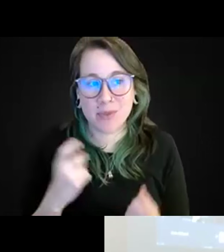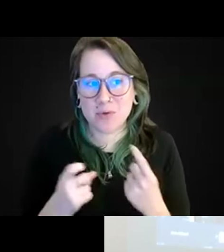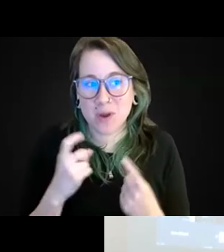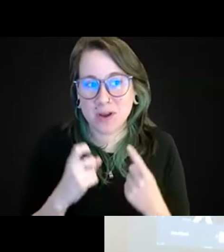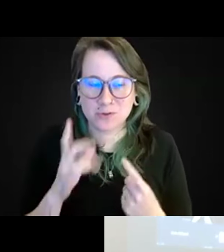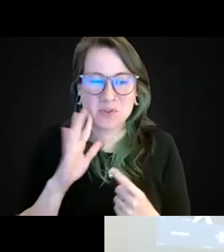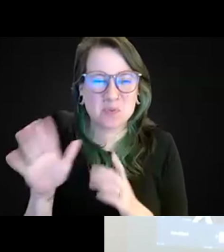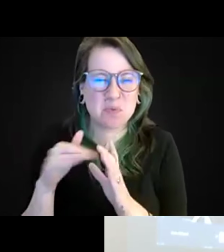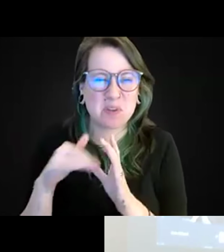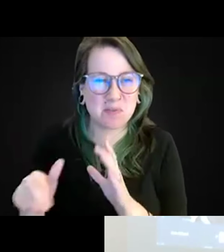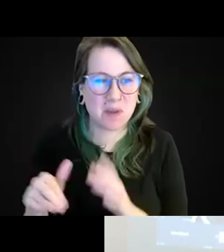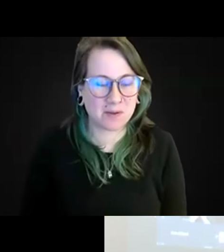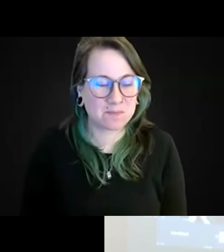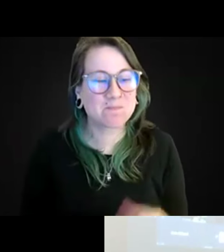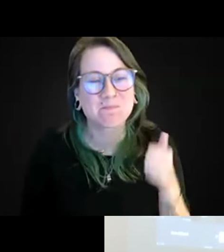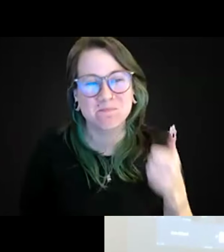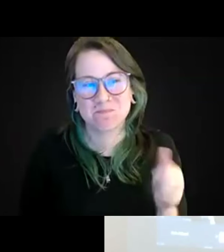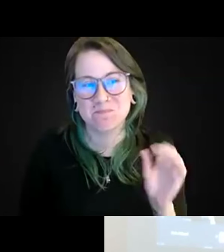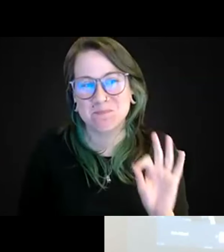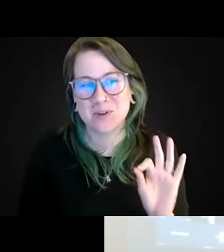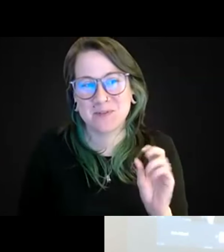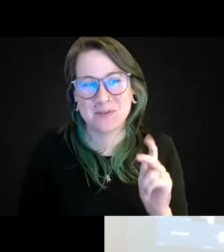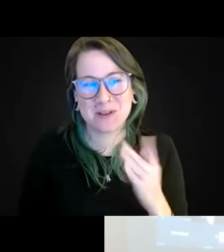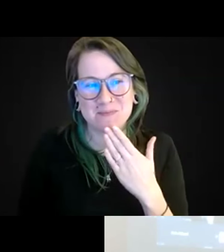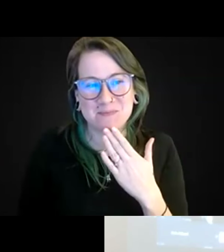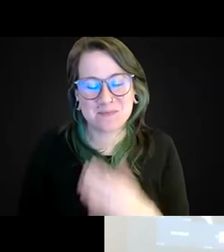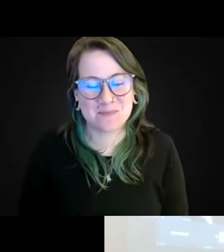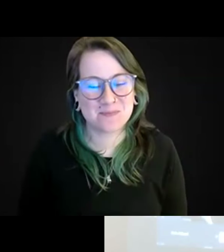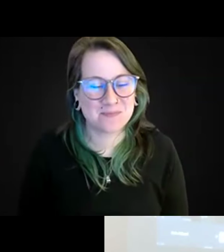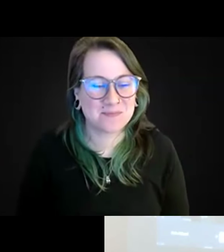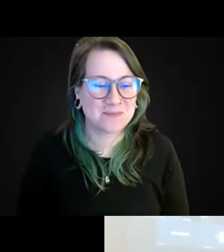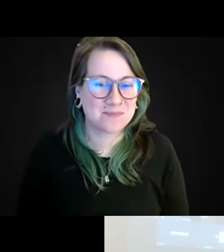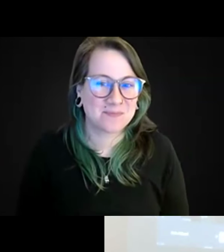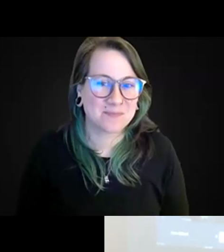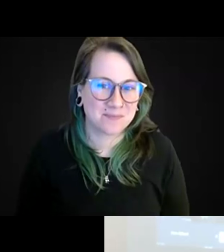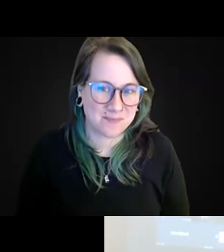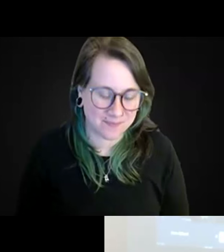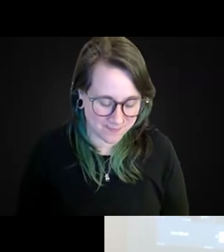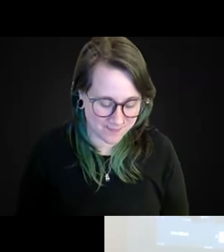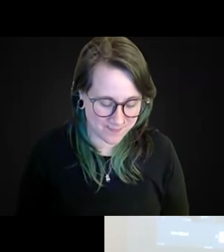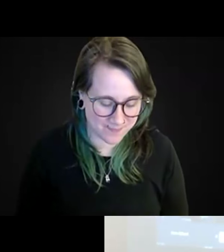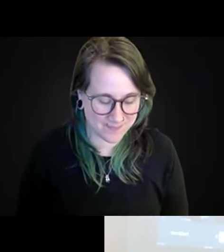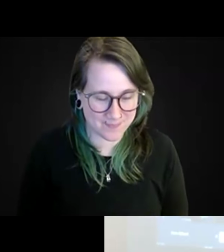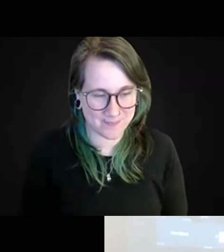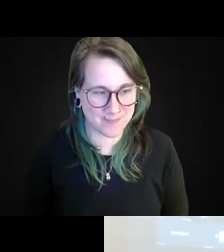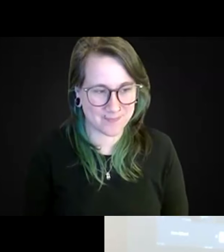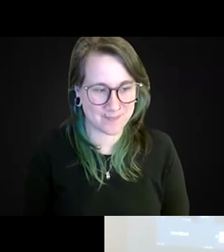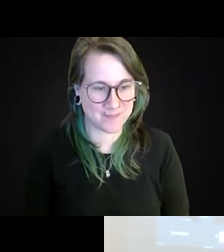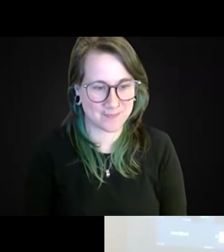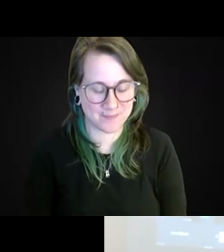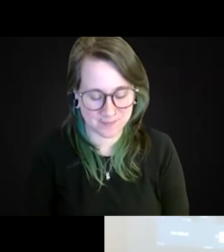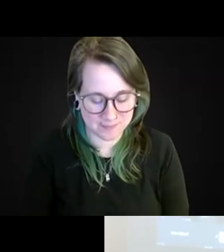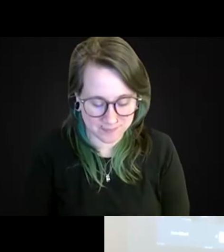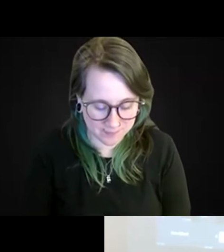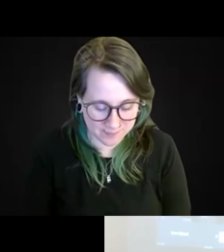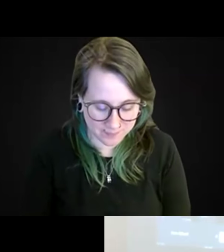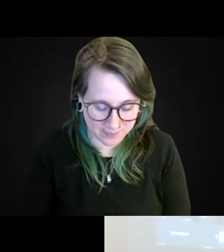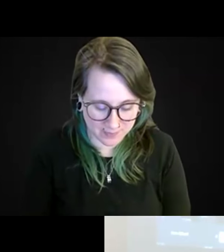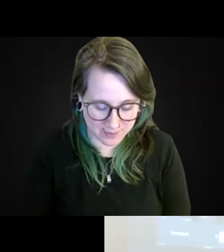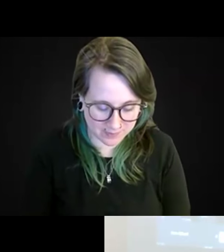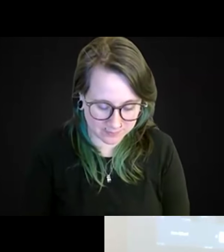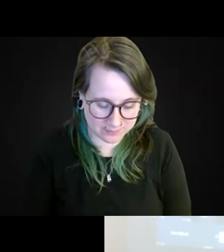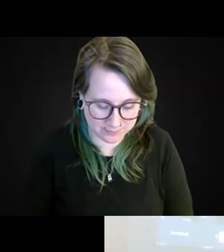we'll just email you. Okay, perfect. Thank you, Commissioner Rhodes. All You're right. welcome.